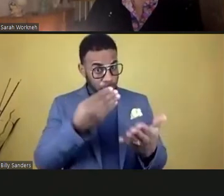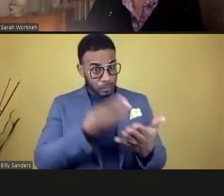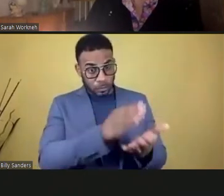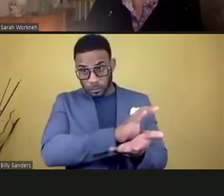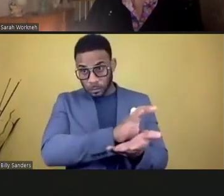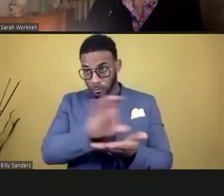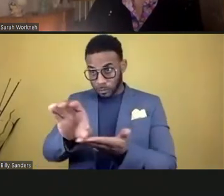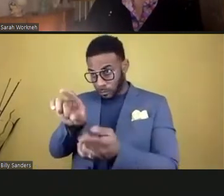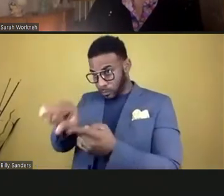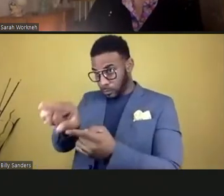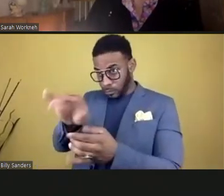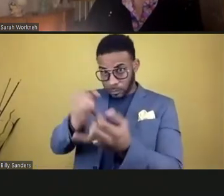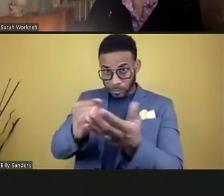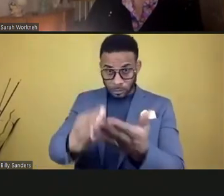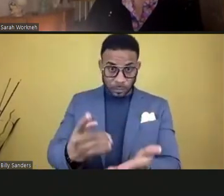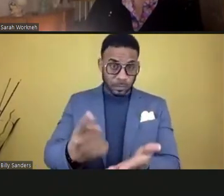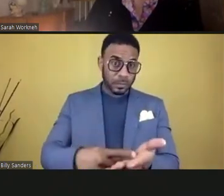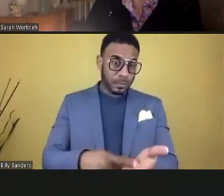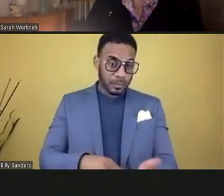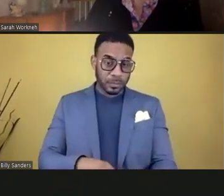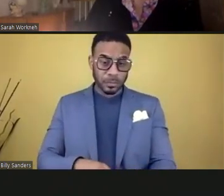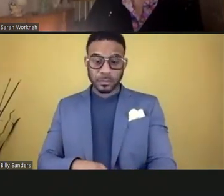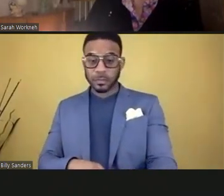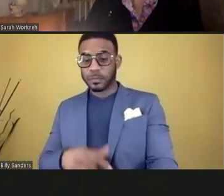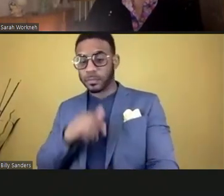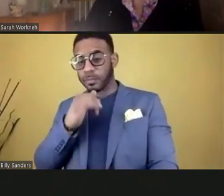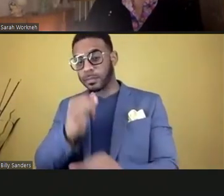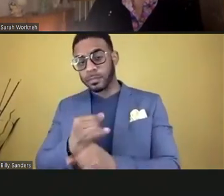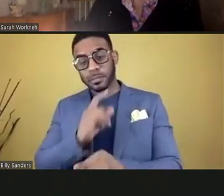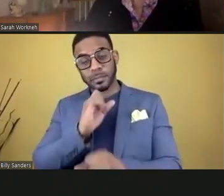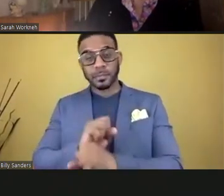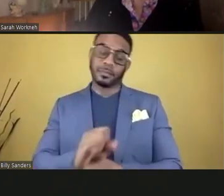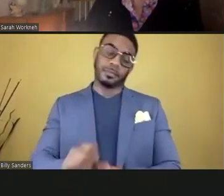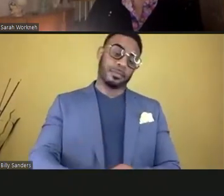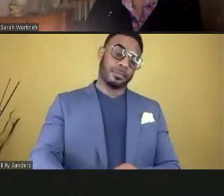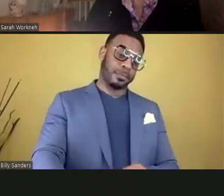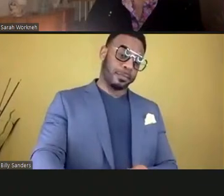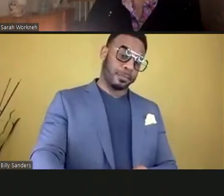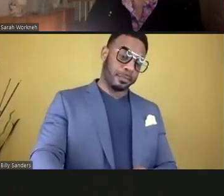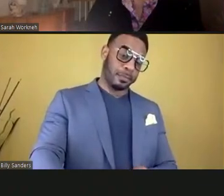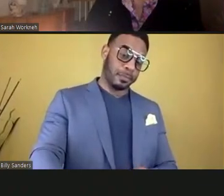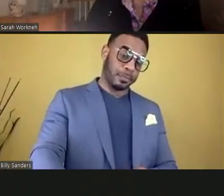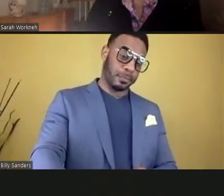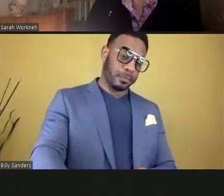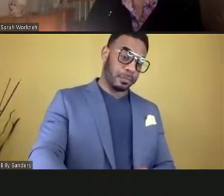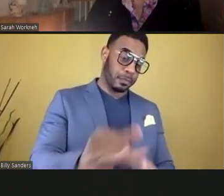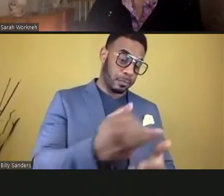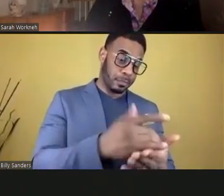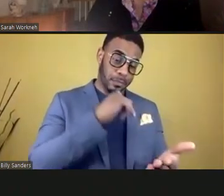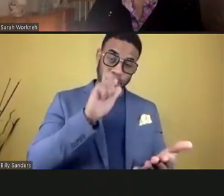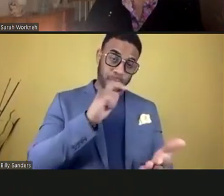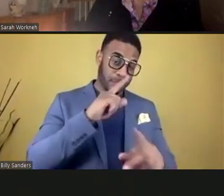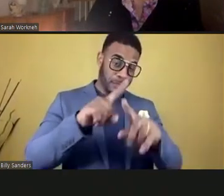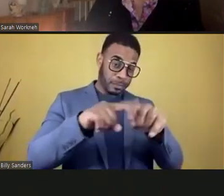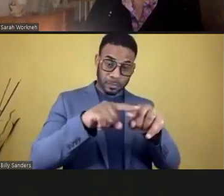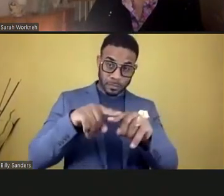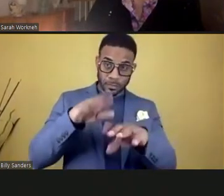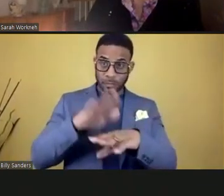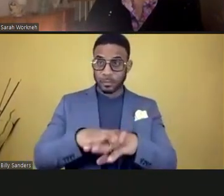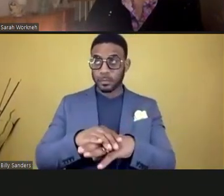toward artists sometimes and not institutions, actually, so that those artists don't have to be dependent